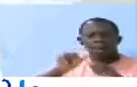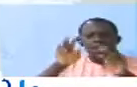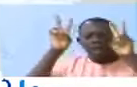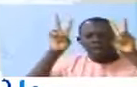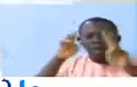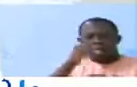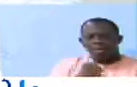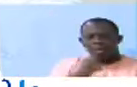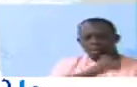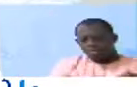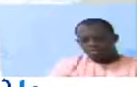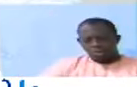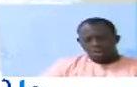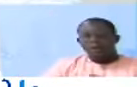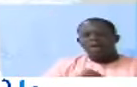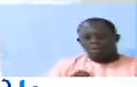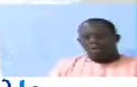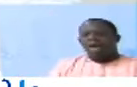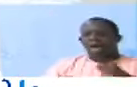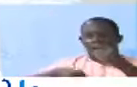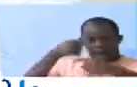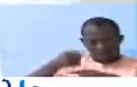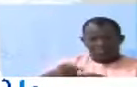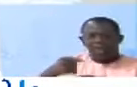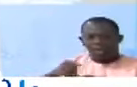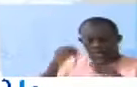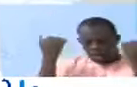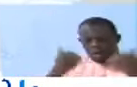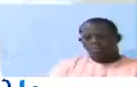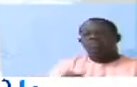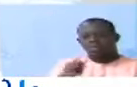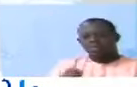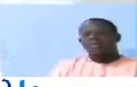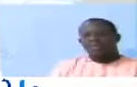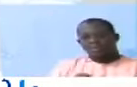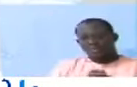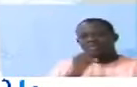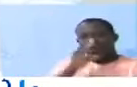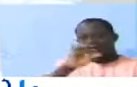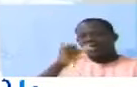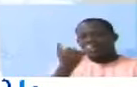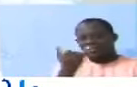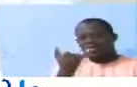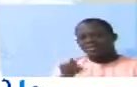d'état borala 1994 coup d'état ñing borala ha yes